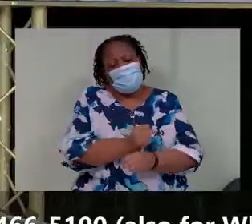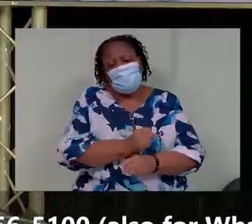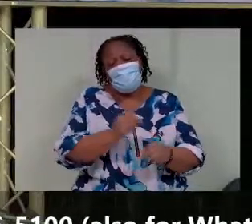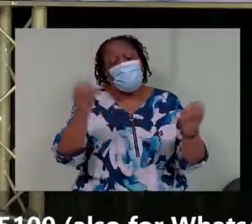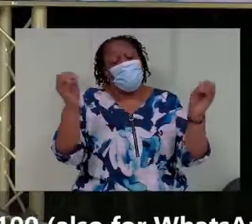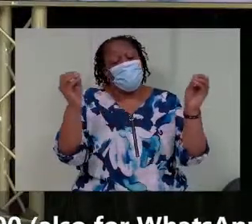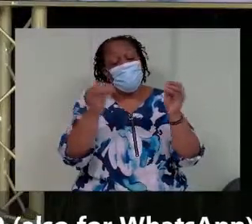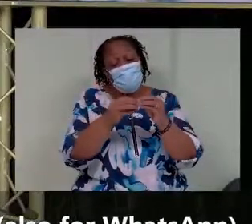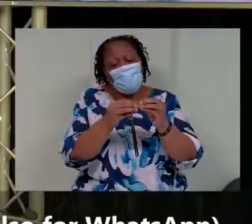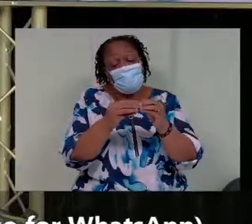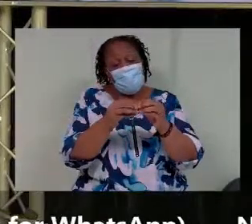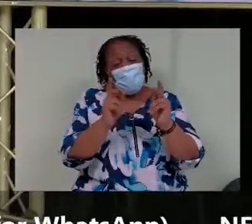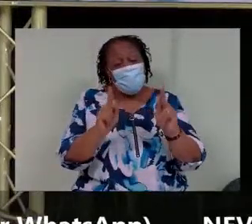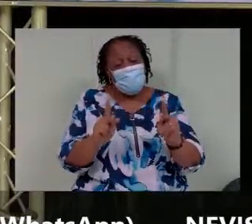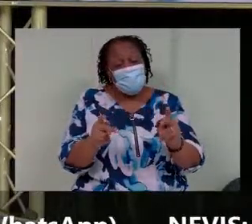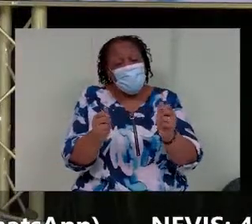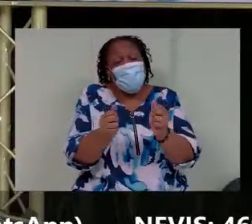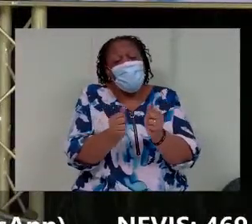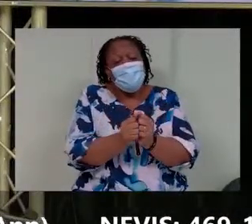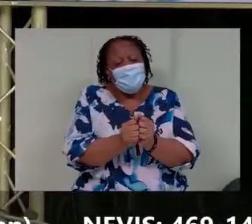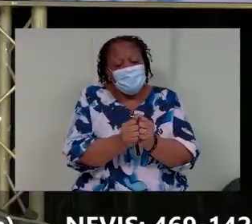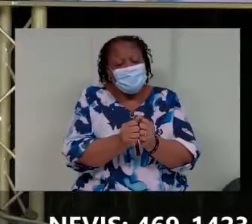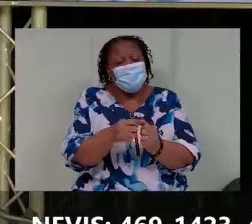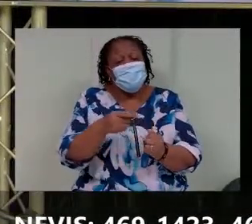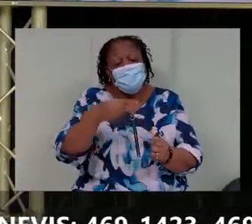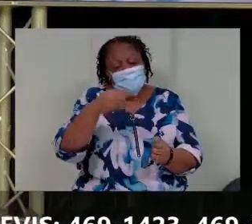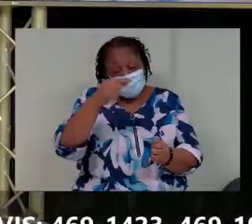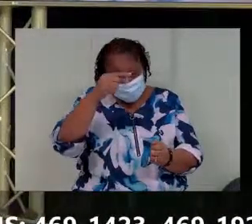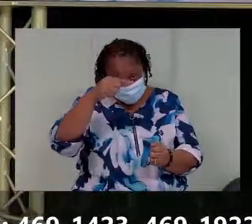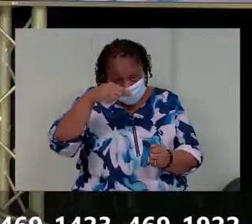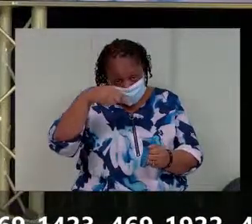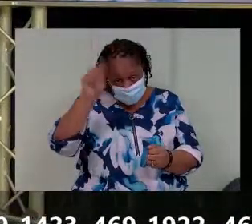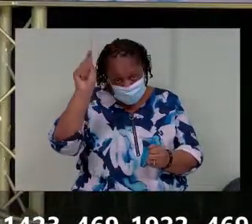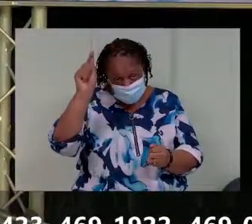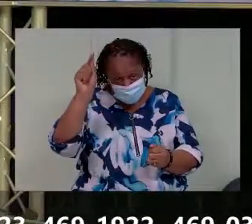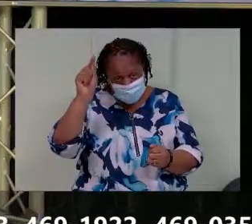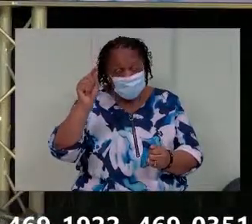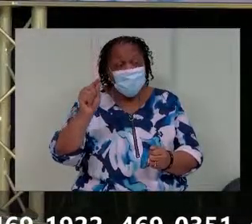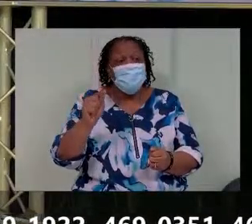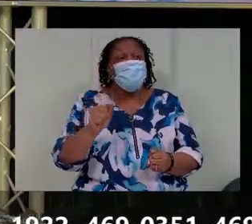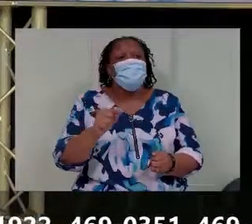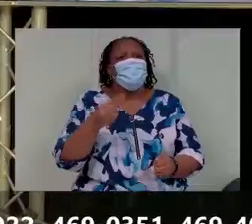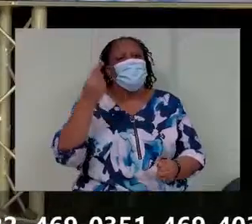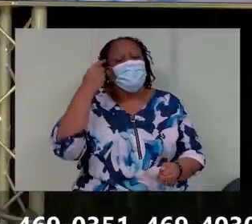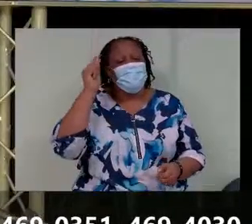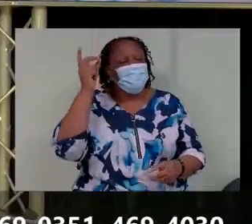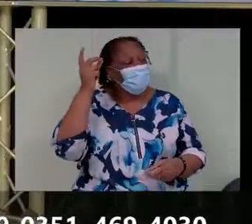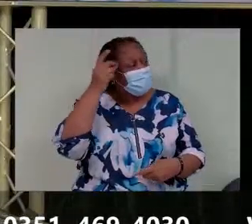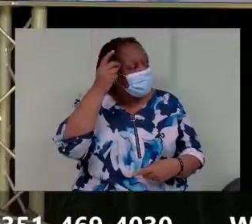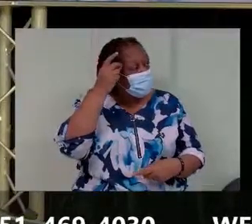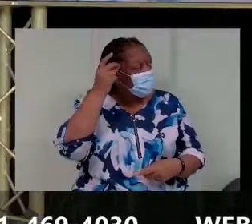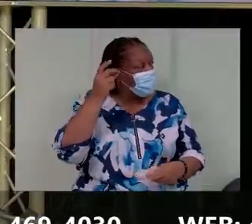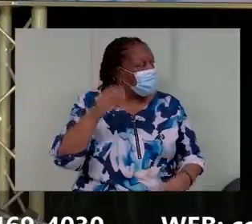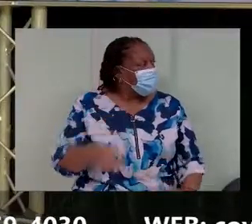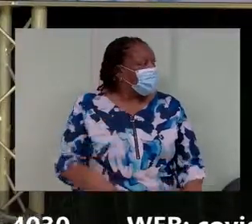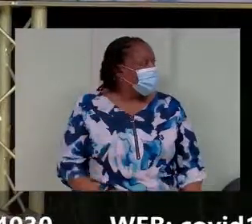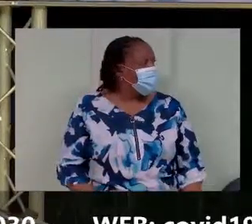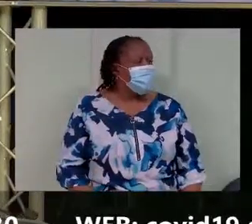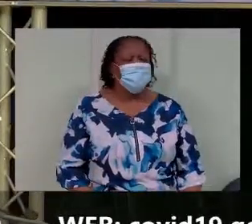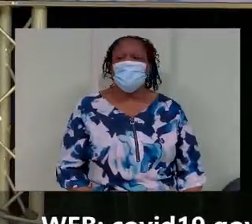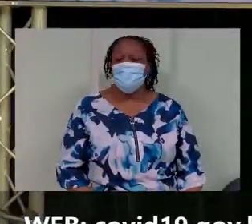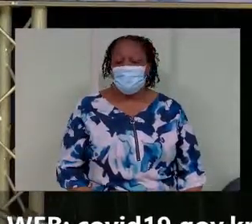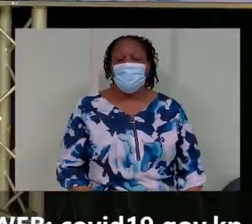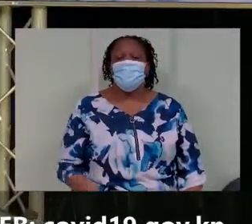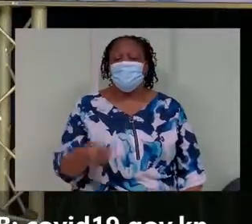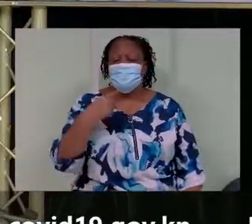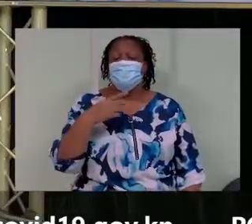to severe or even critically ill. And so what I'm trying to say is that we are happy for the